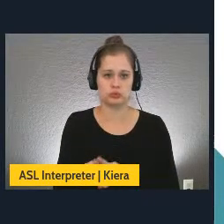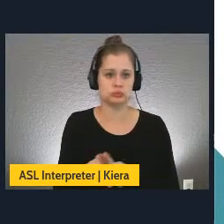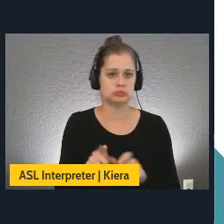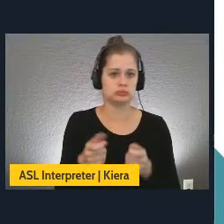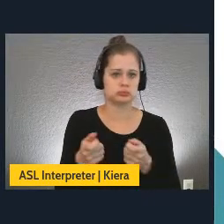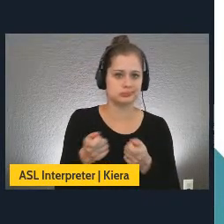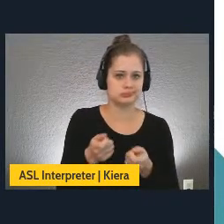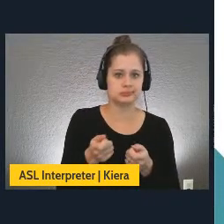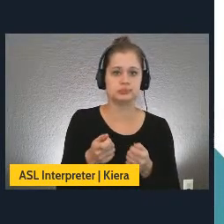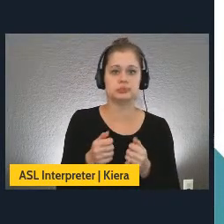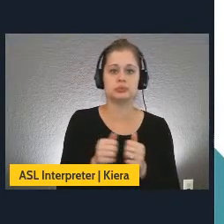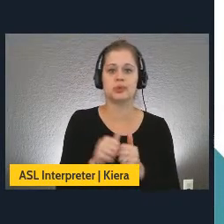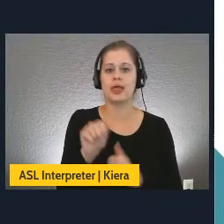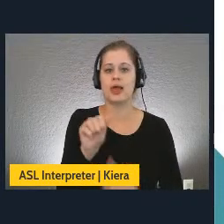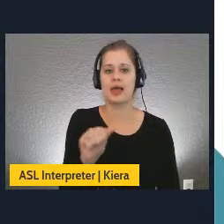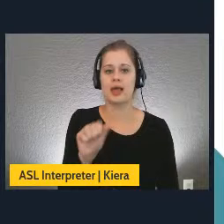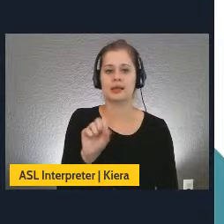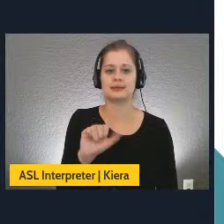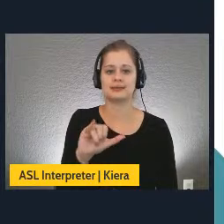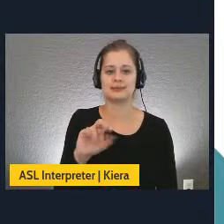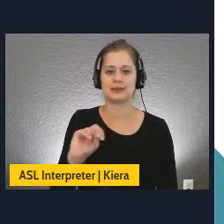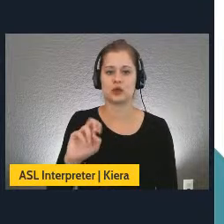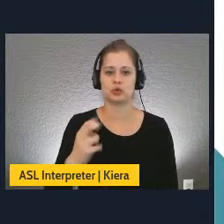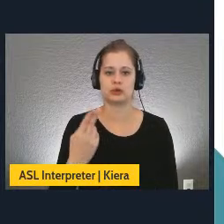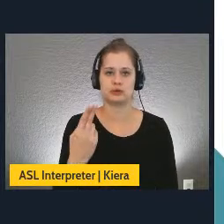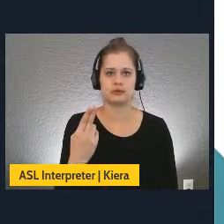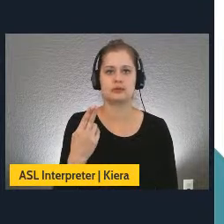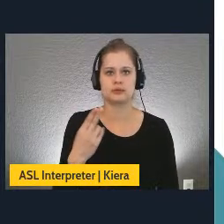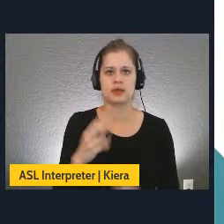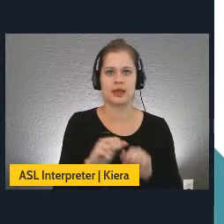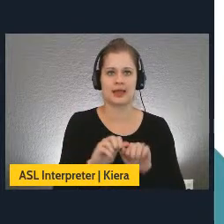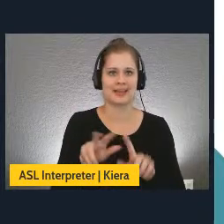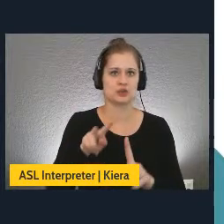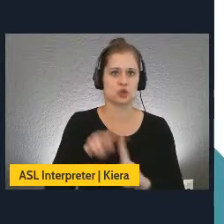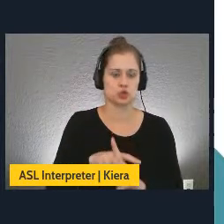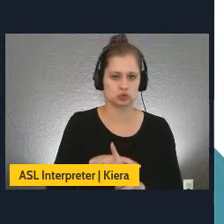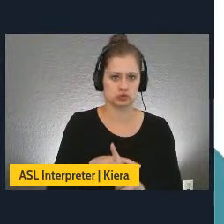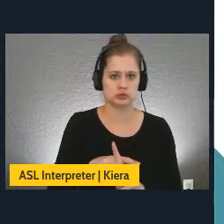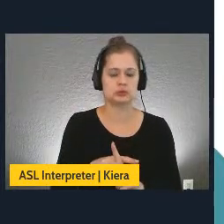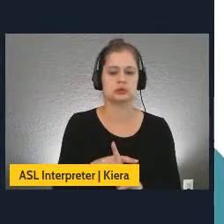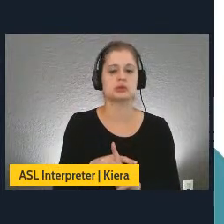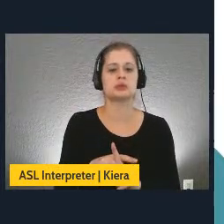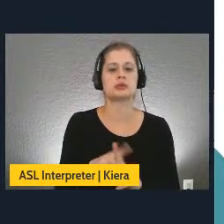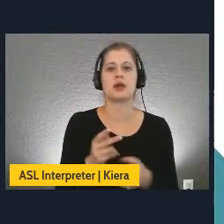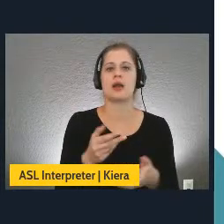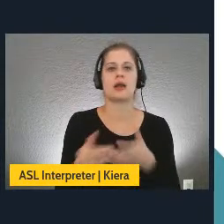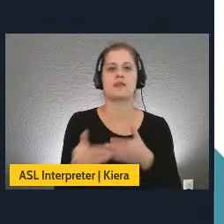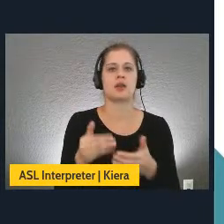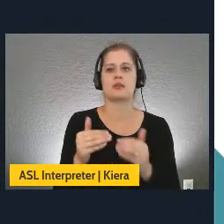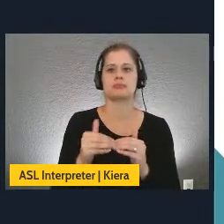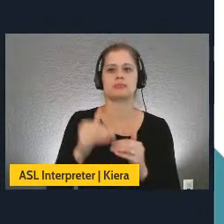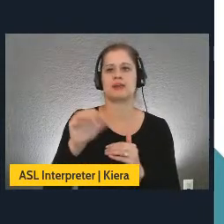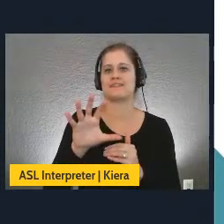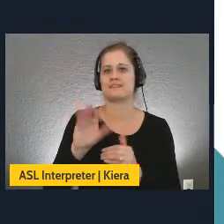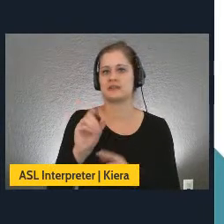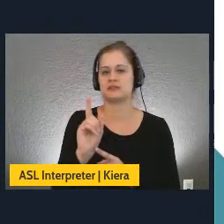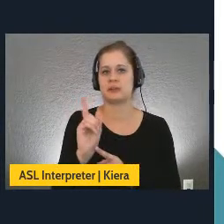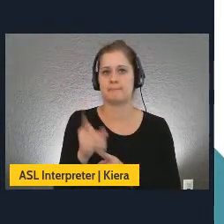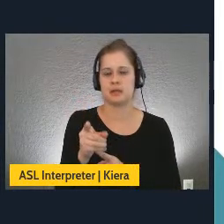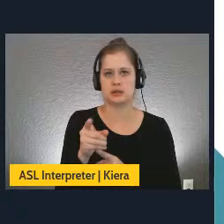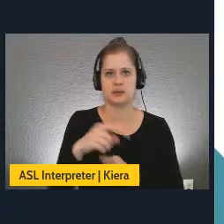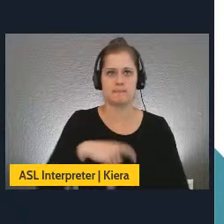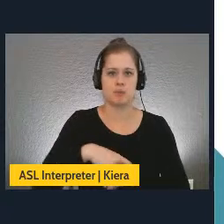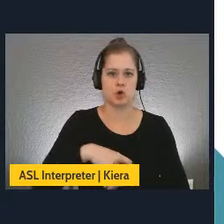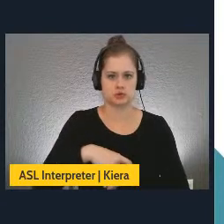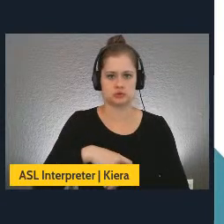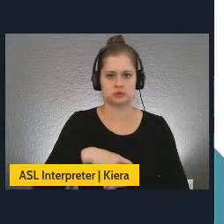with asynchronous execution, even above the 50-minute mark. And yeah,